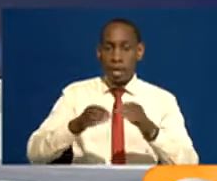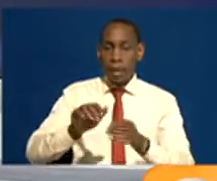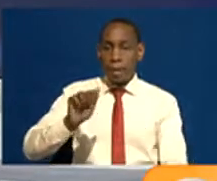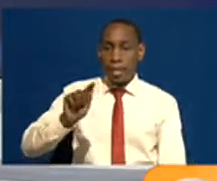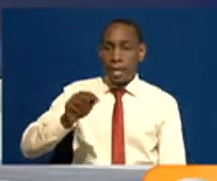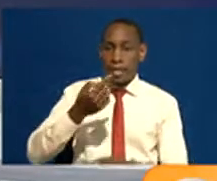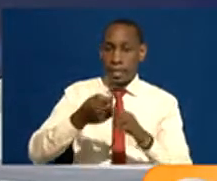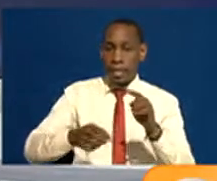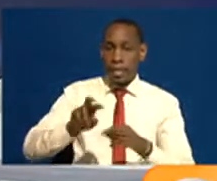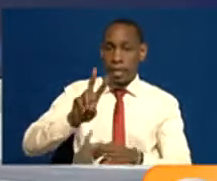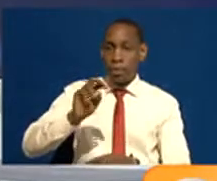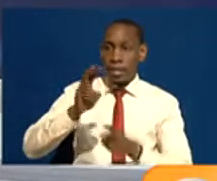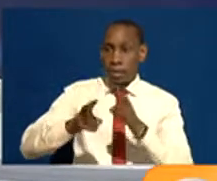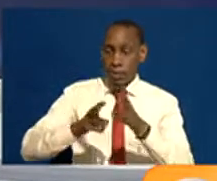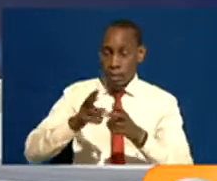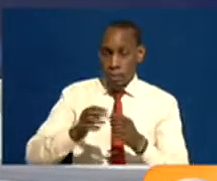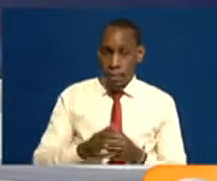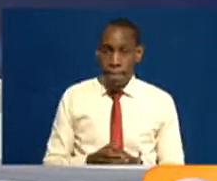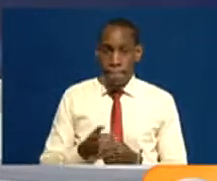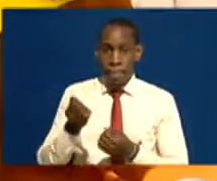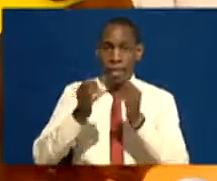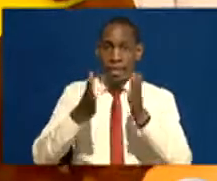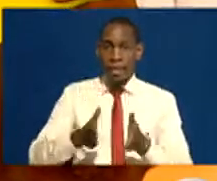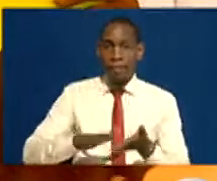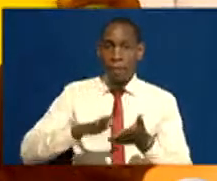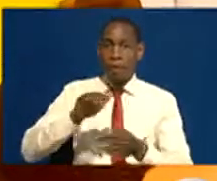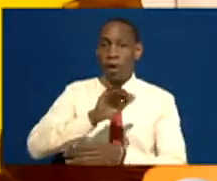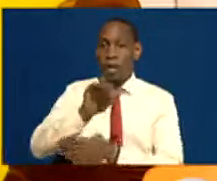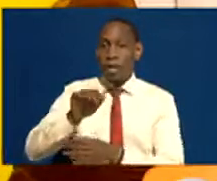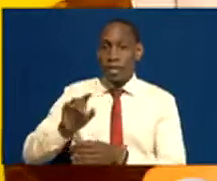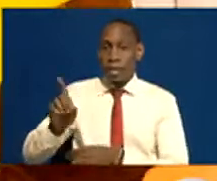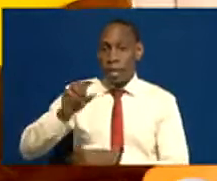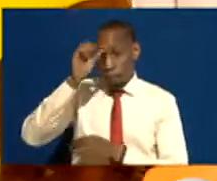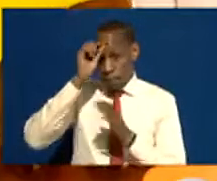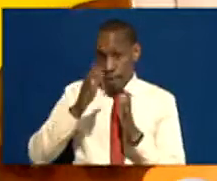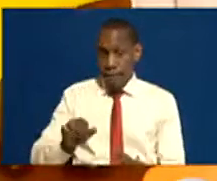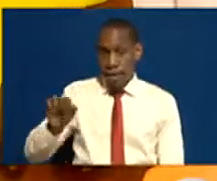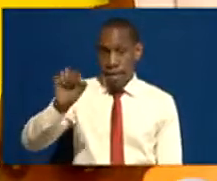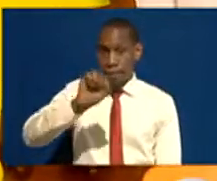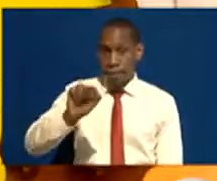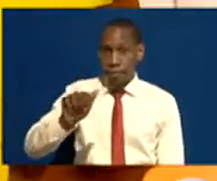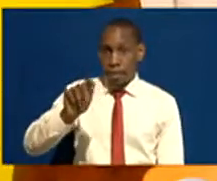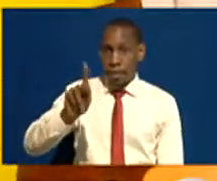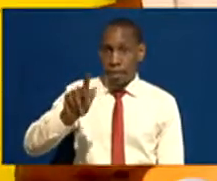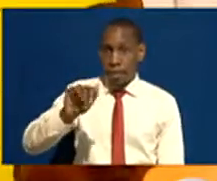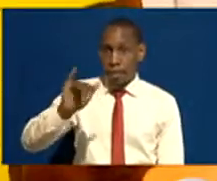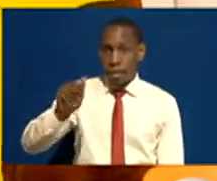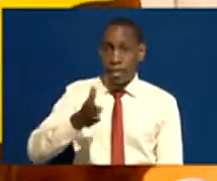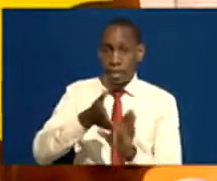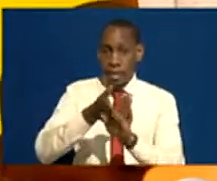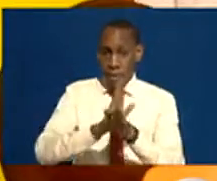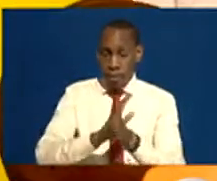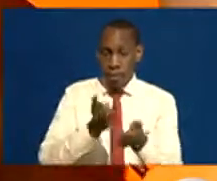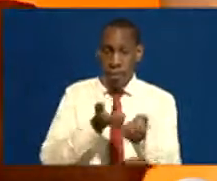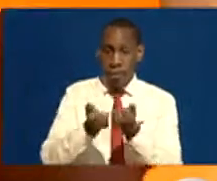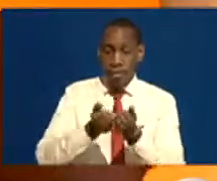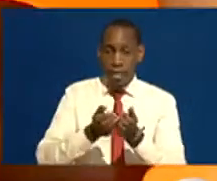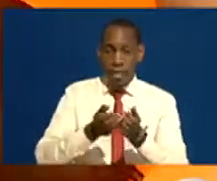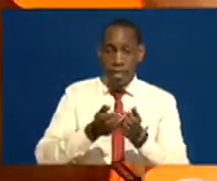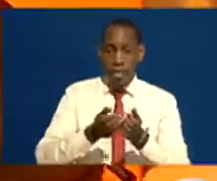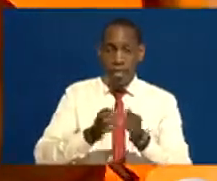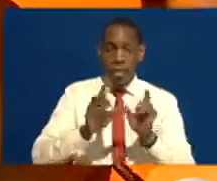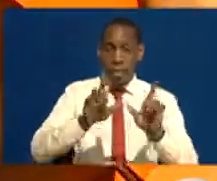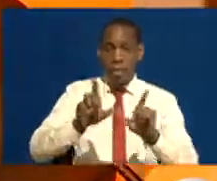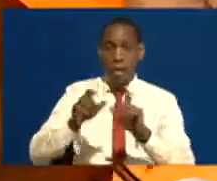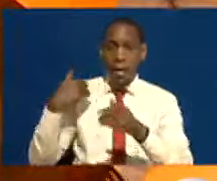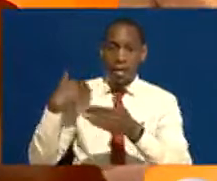Act 2022. The drivers further called on Nairobi Governor Johnson Sakaja to withdraw their business permit until